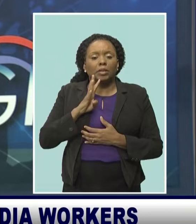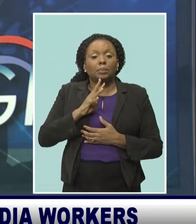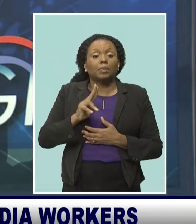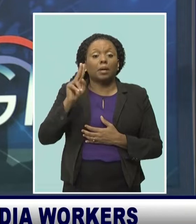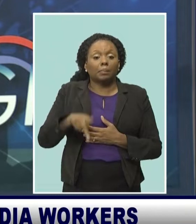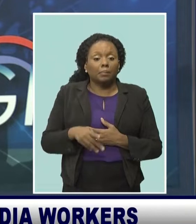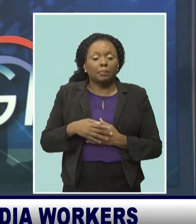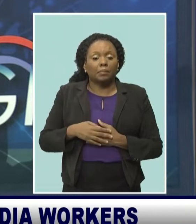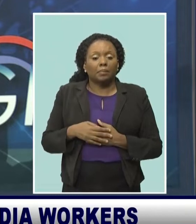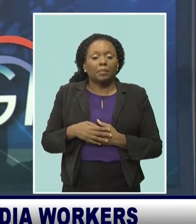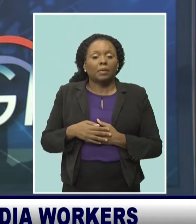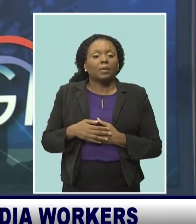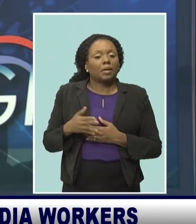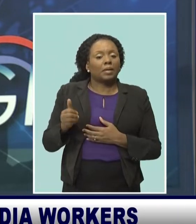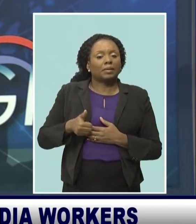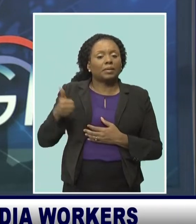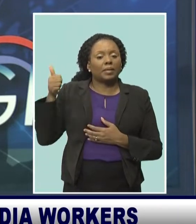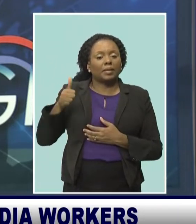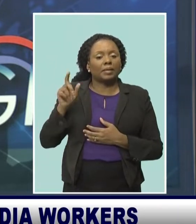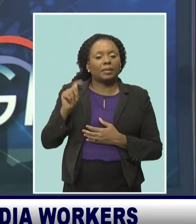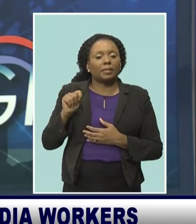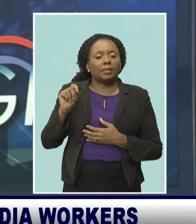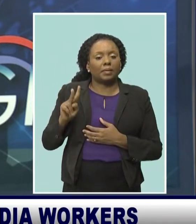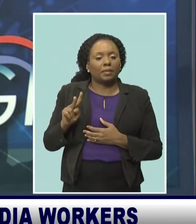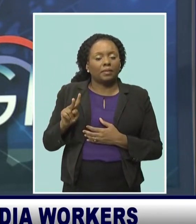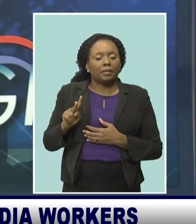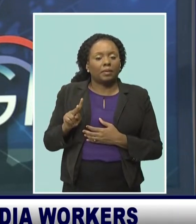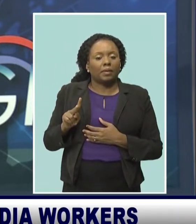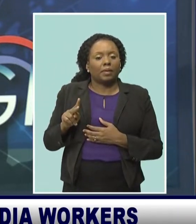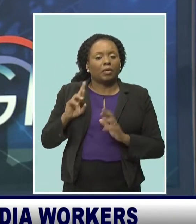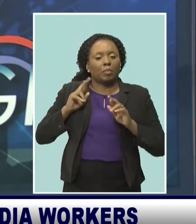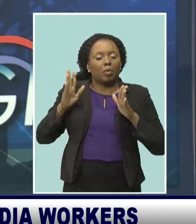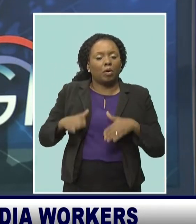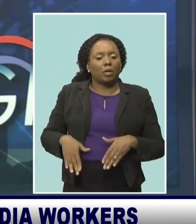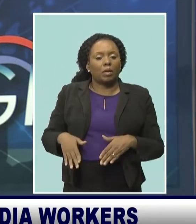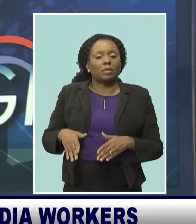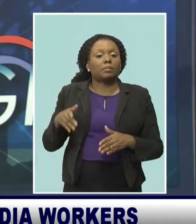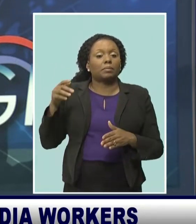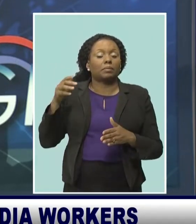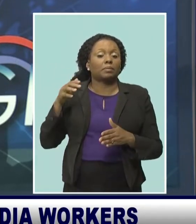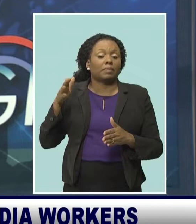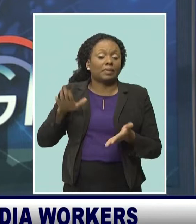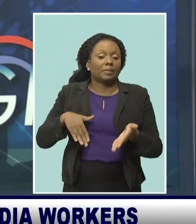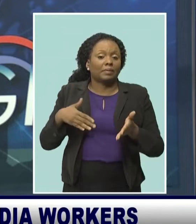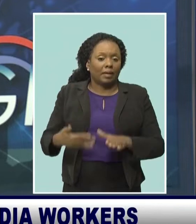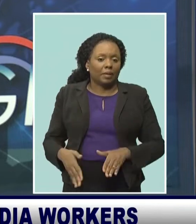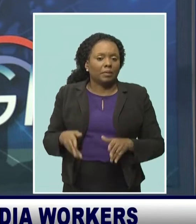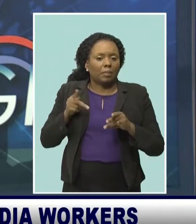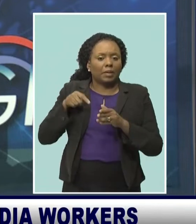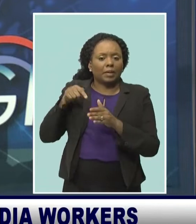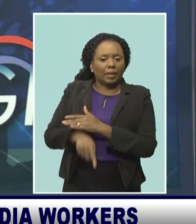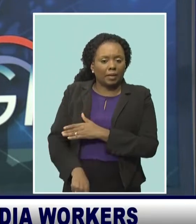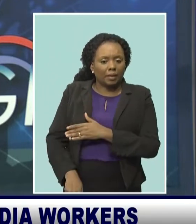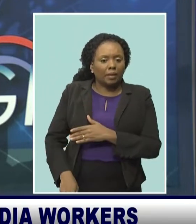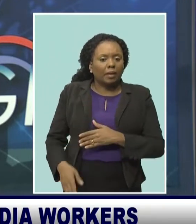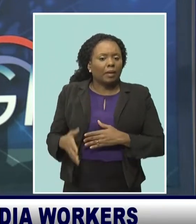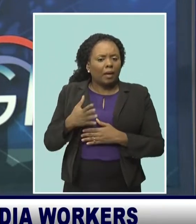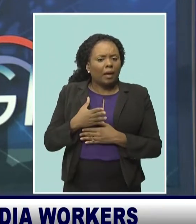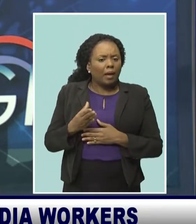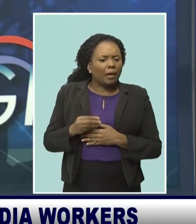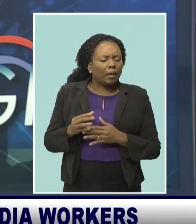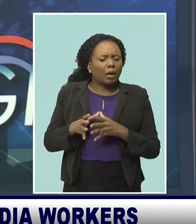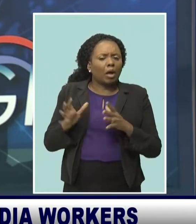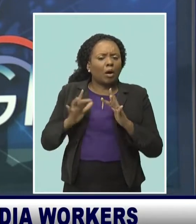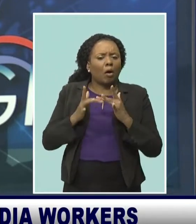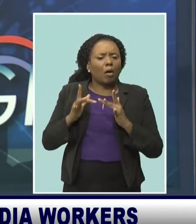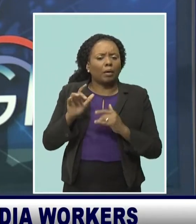on the heels of a senior television anchor from Pakistan being killed in suspicious circumstances, and also as the Public Media Alliance